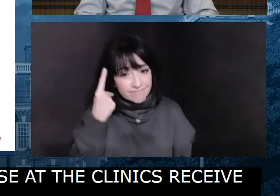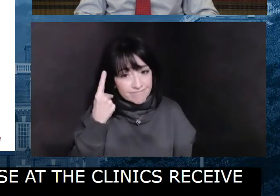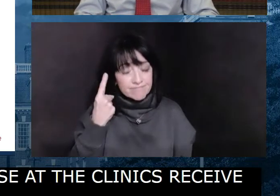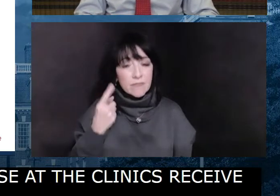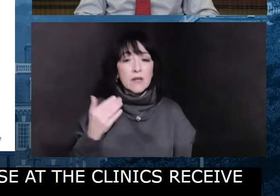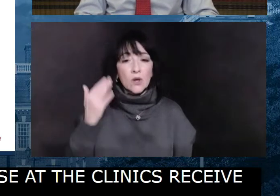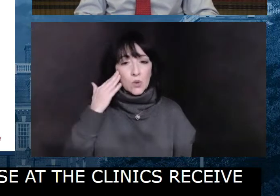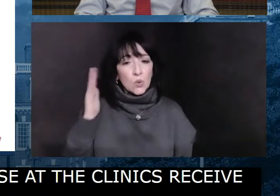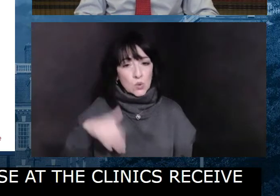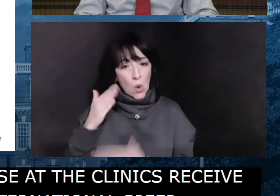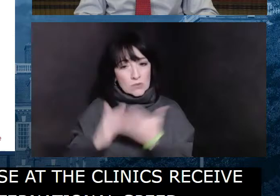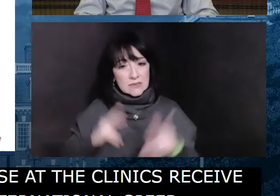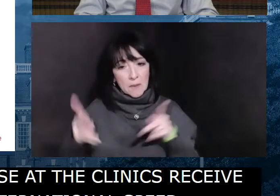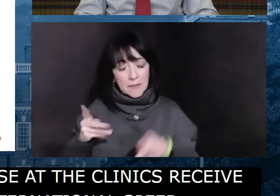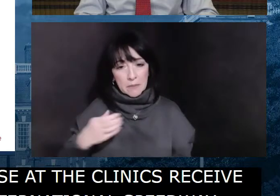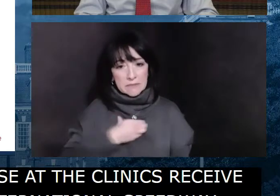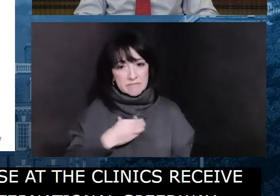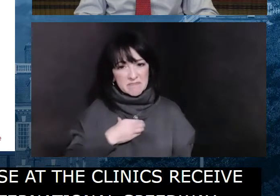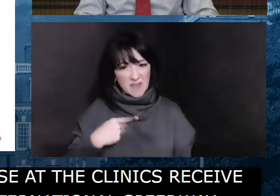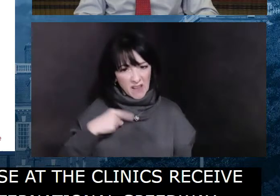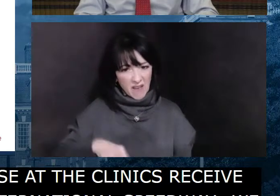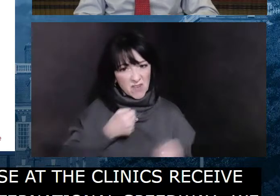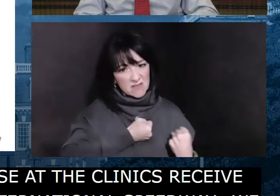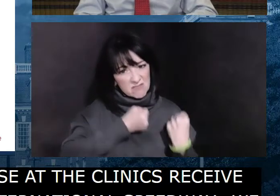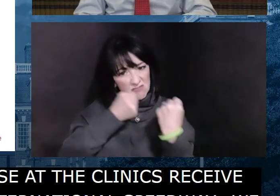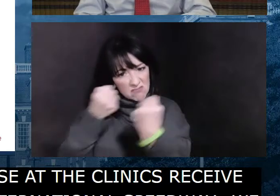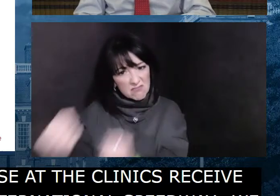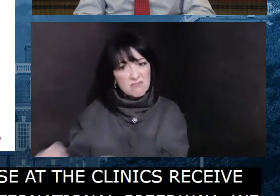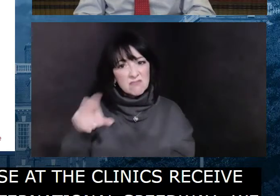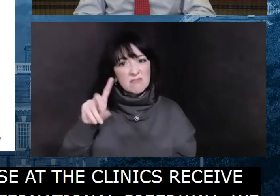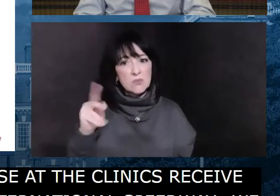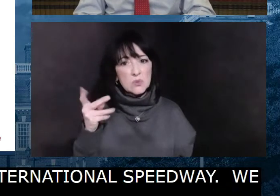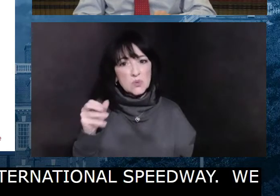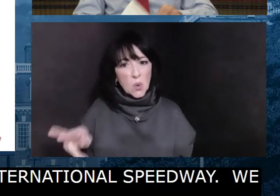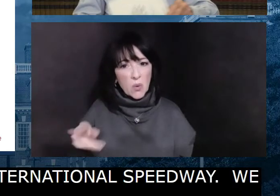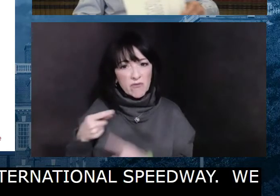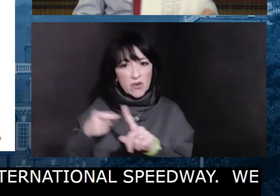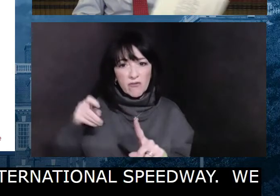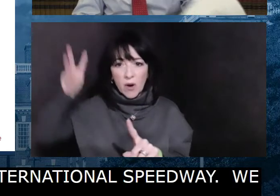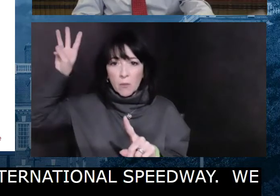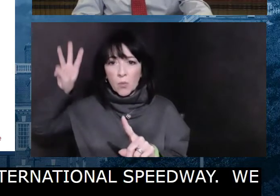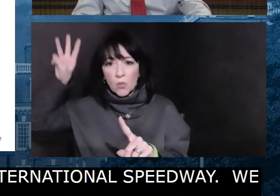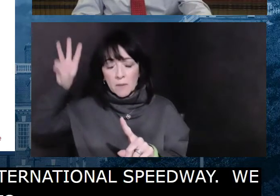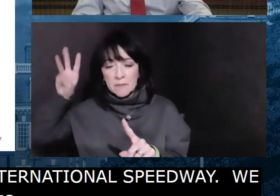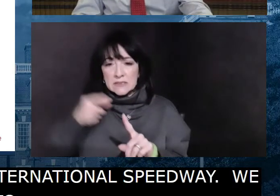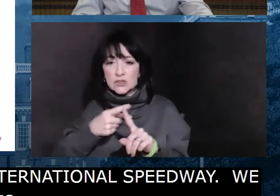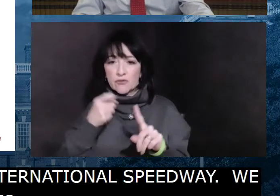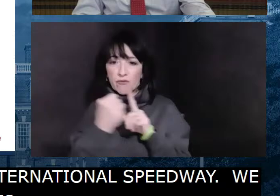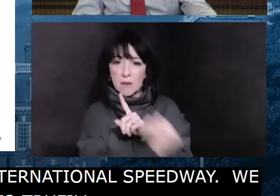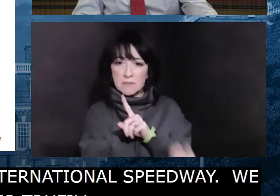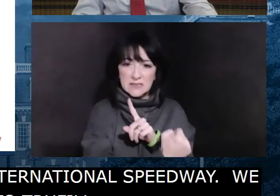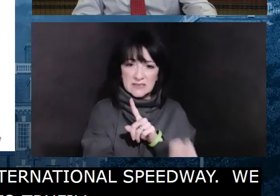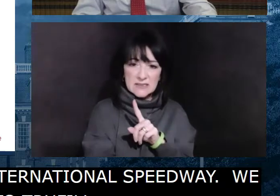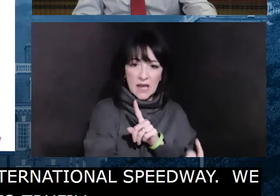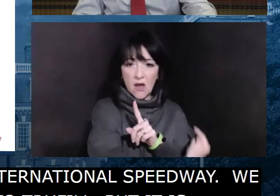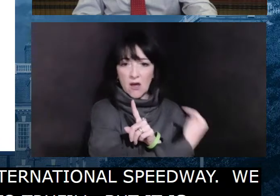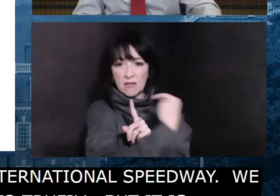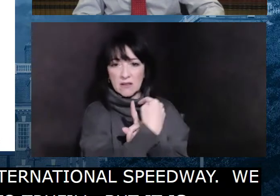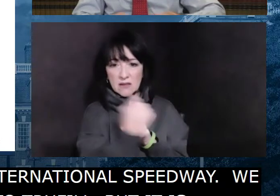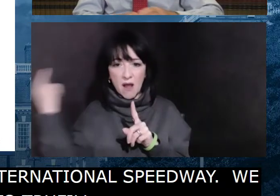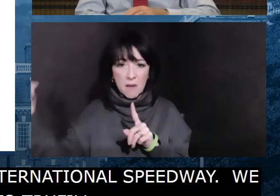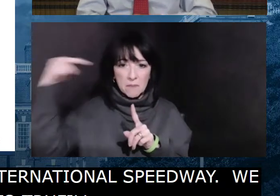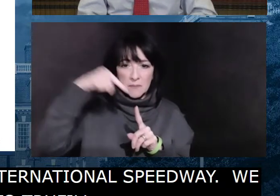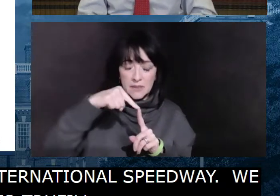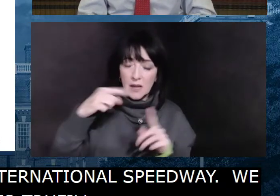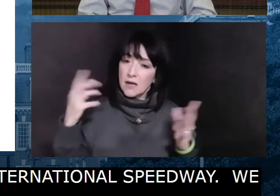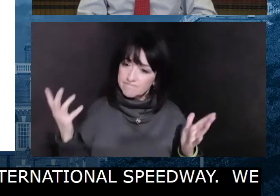get thousands of folks their second dose and the full vaccination. We knew that this would be a tough